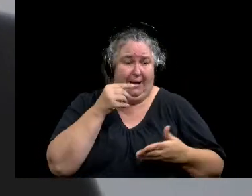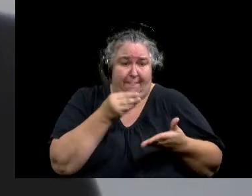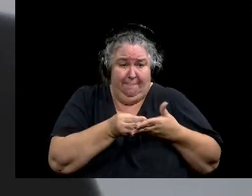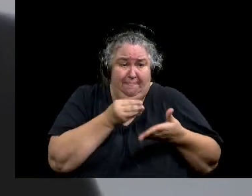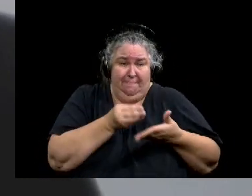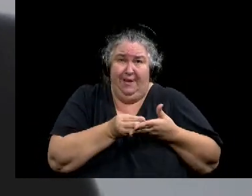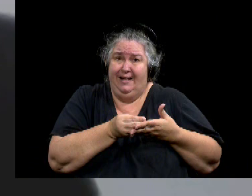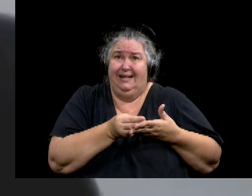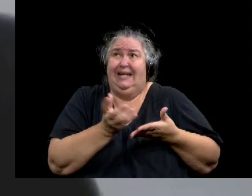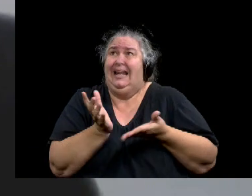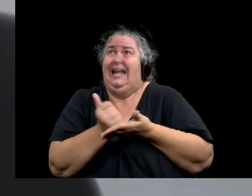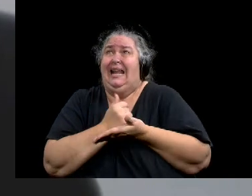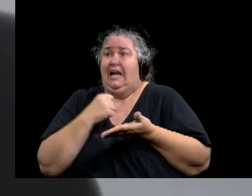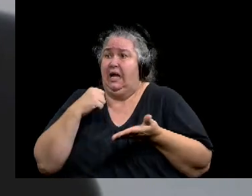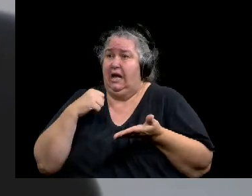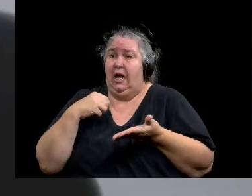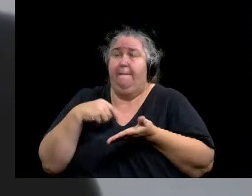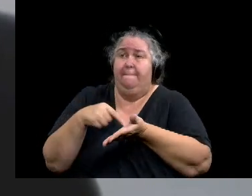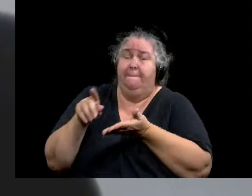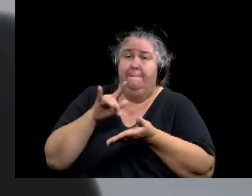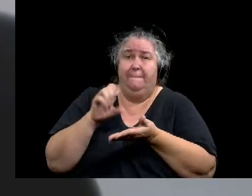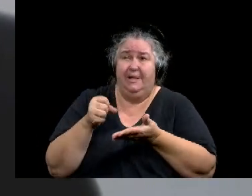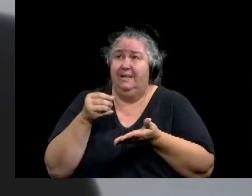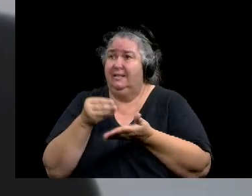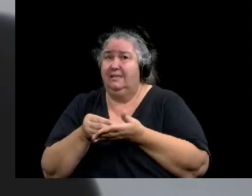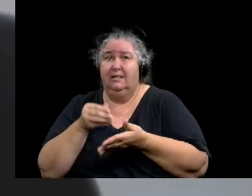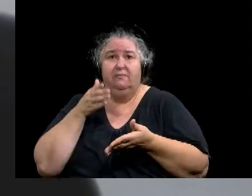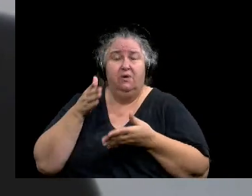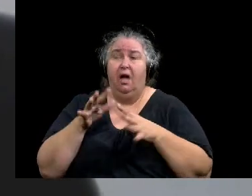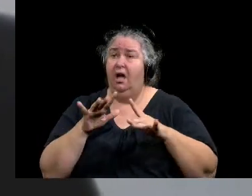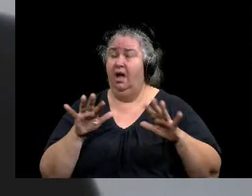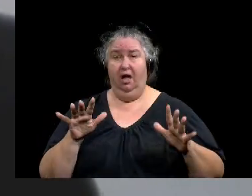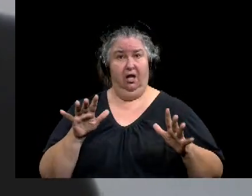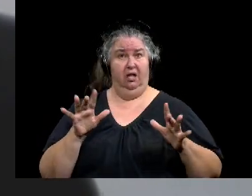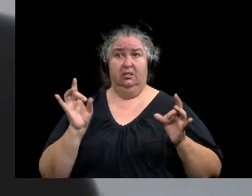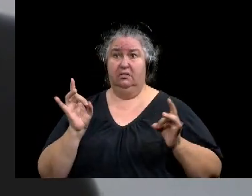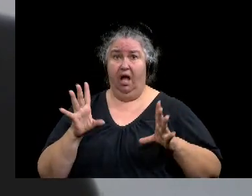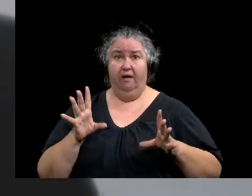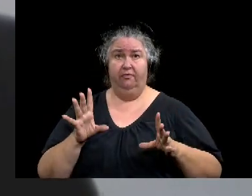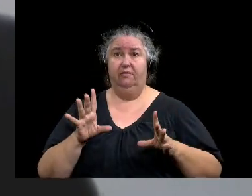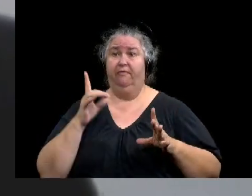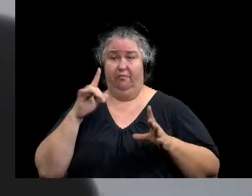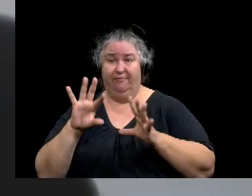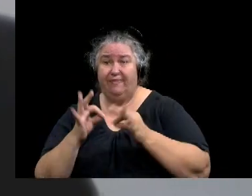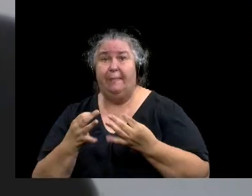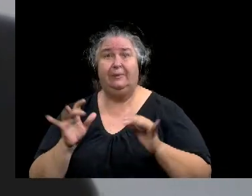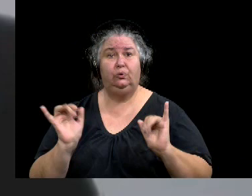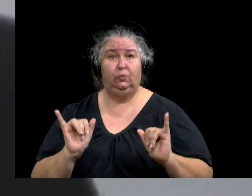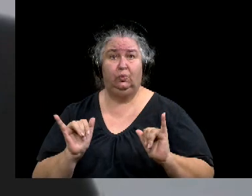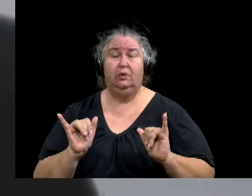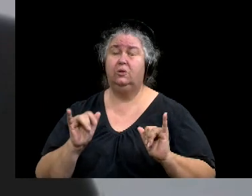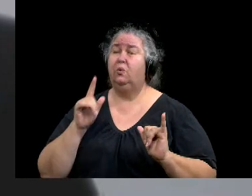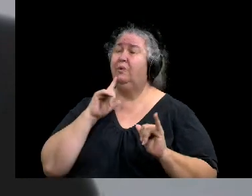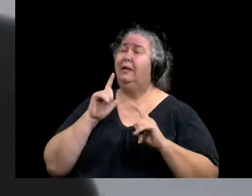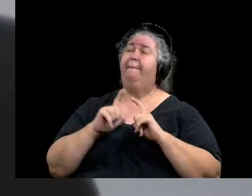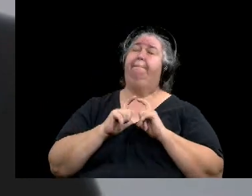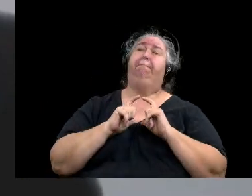financial stability of our community, and then also financial stability of families. So very big deal.